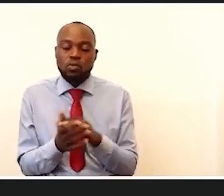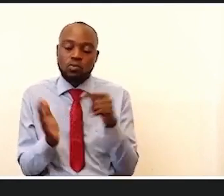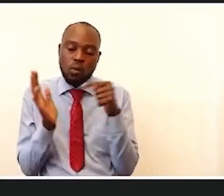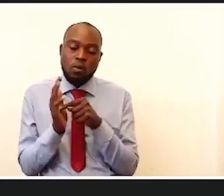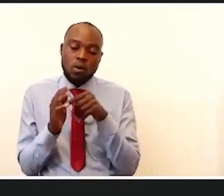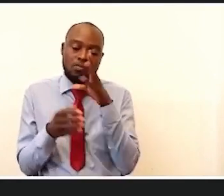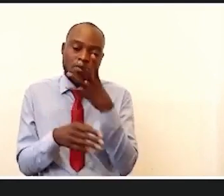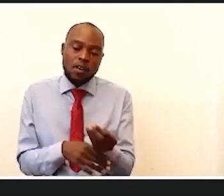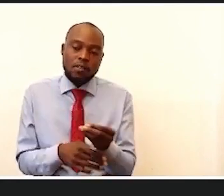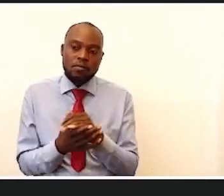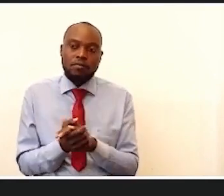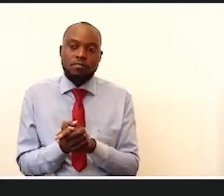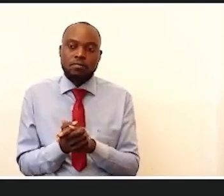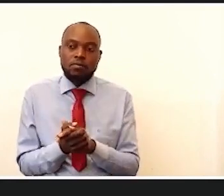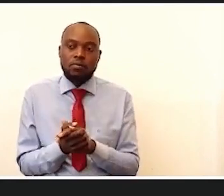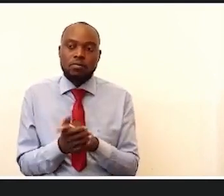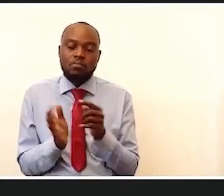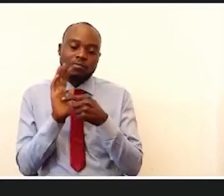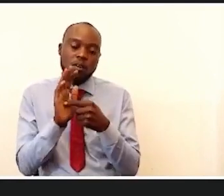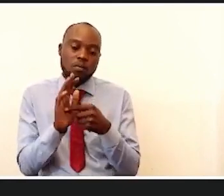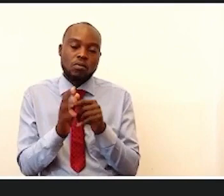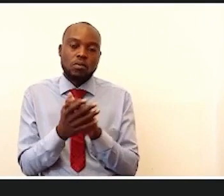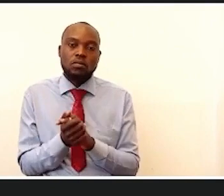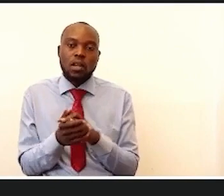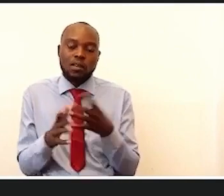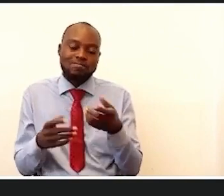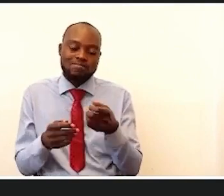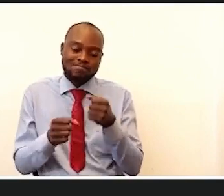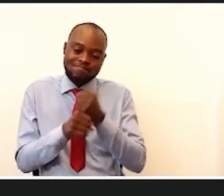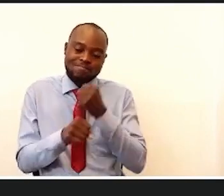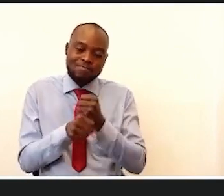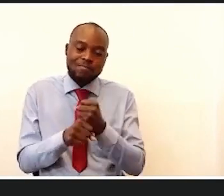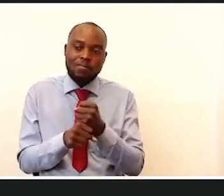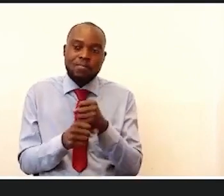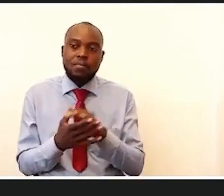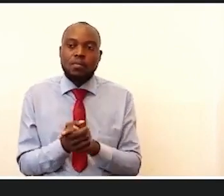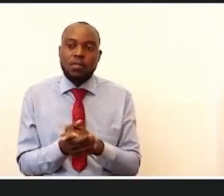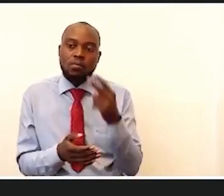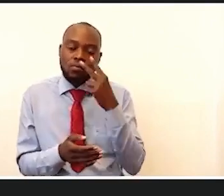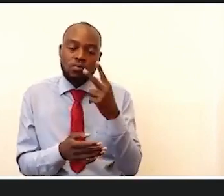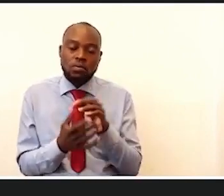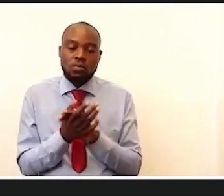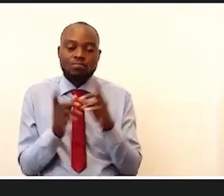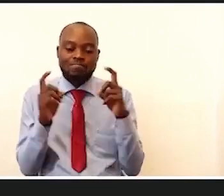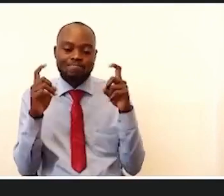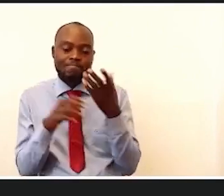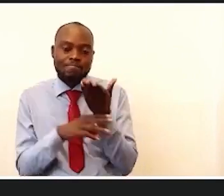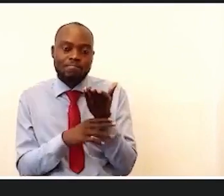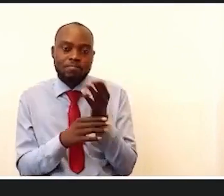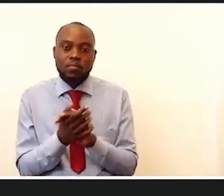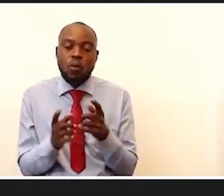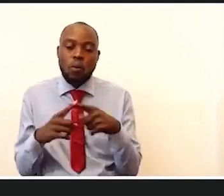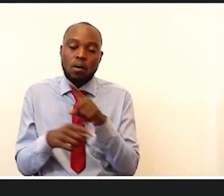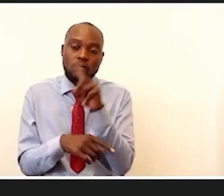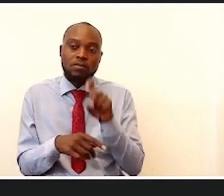of having embedded externals that exercise a veto over what you can do within the bank. And you can